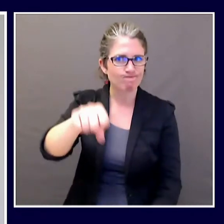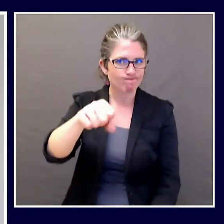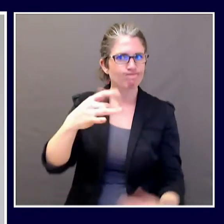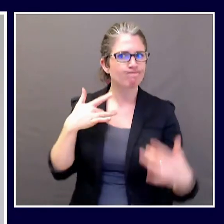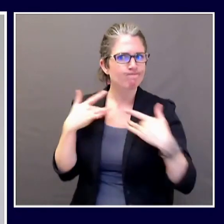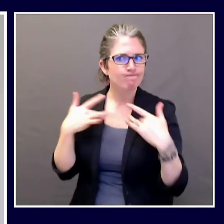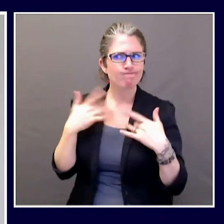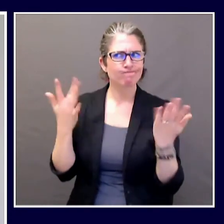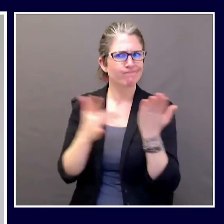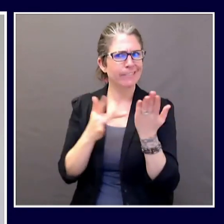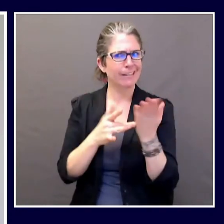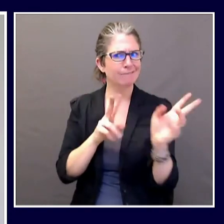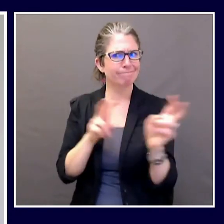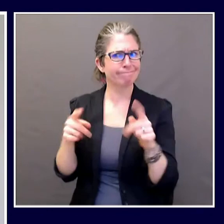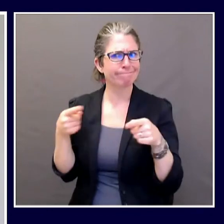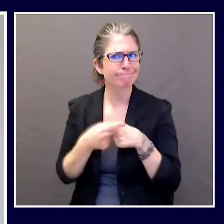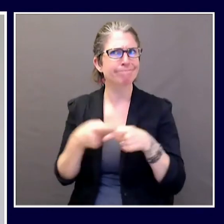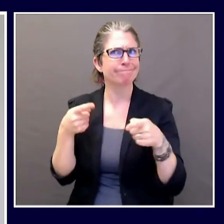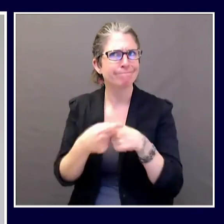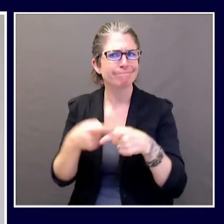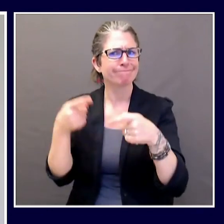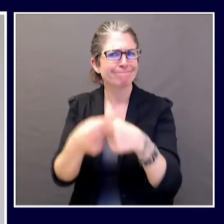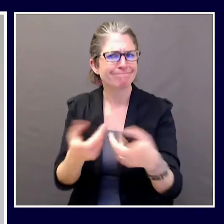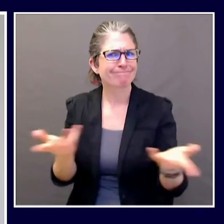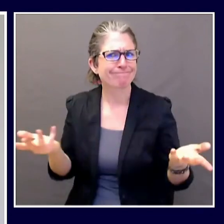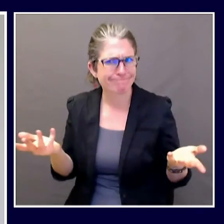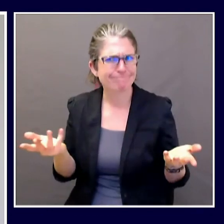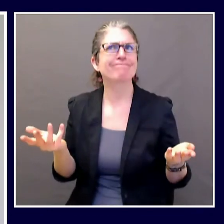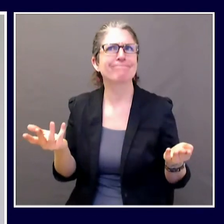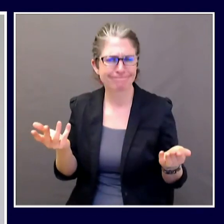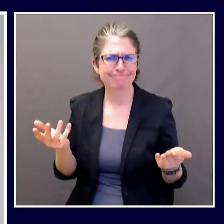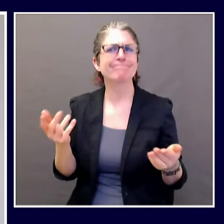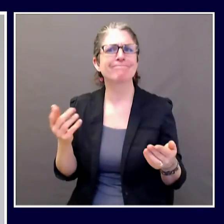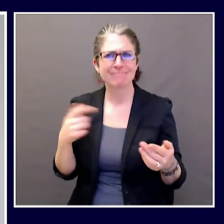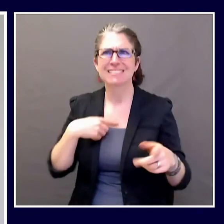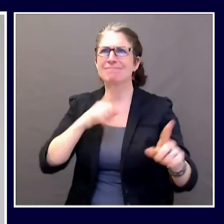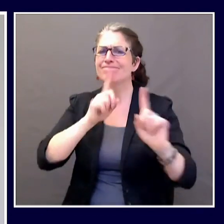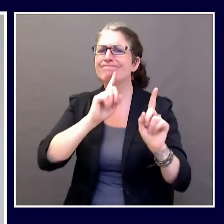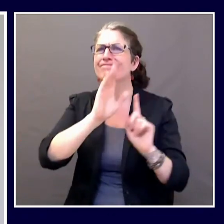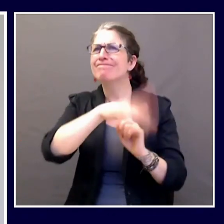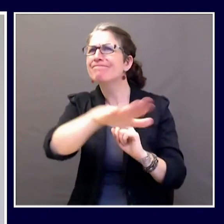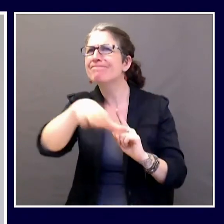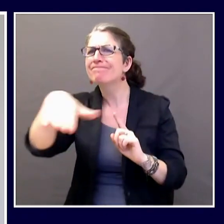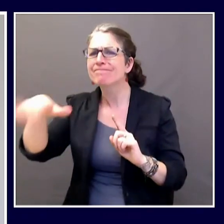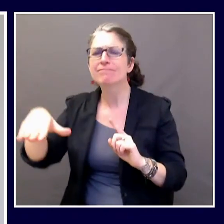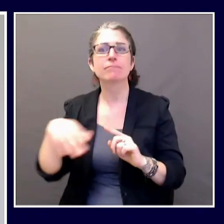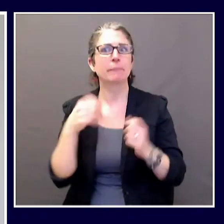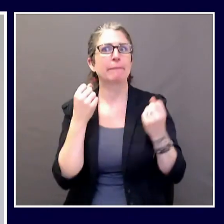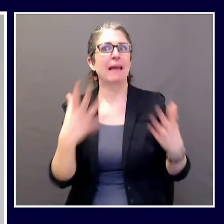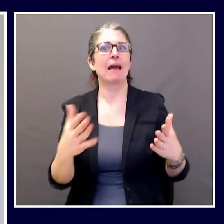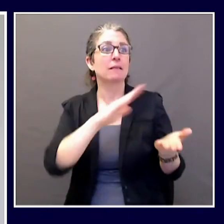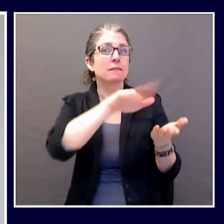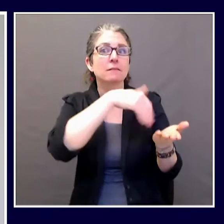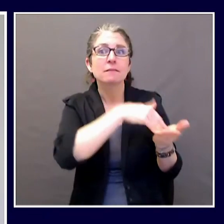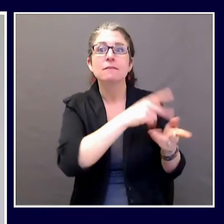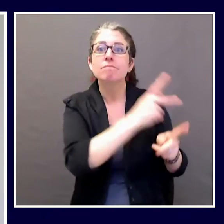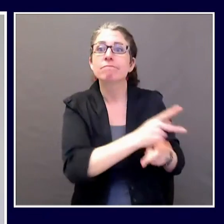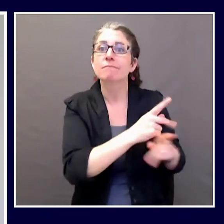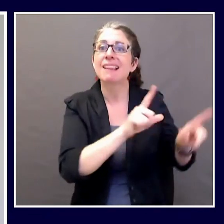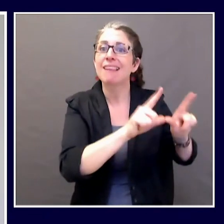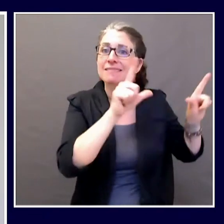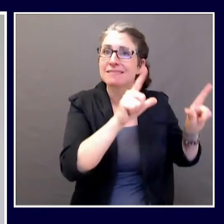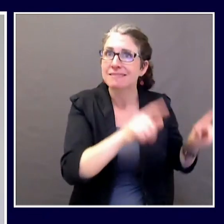educators, licensed child care workers who have had challenges. We've communicated those and have reminded the operators of